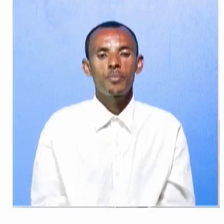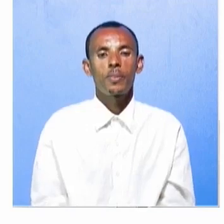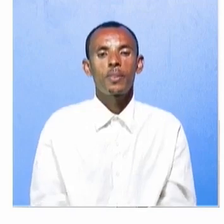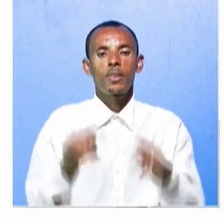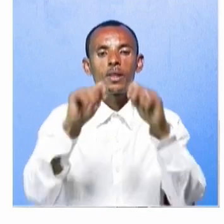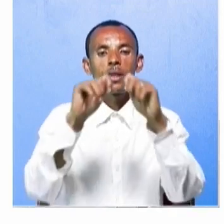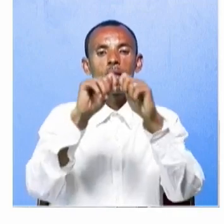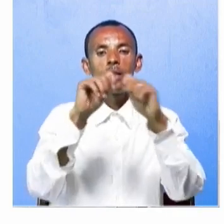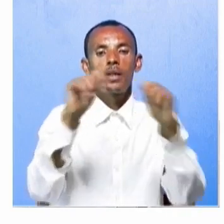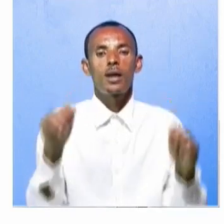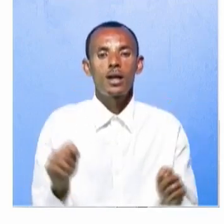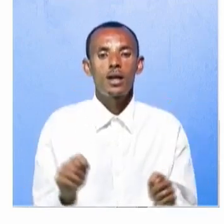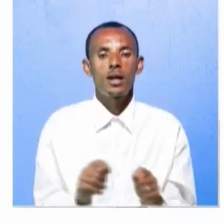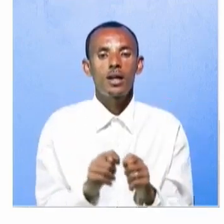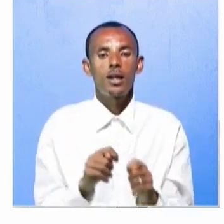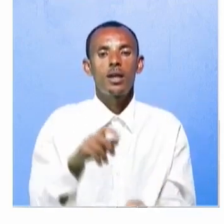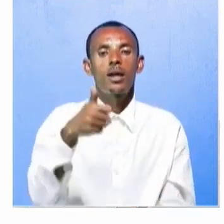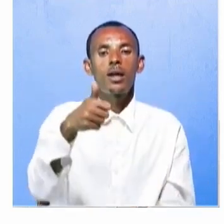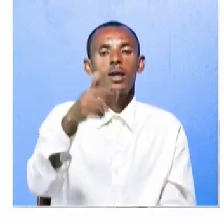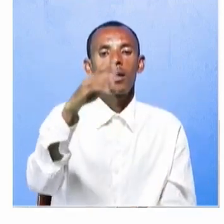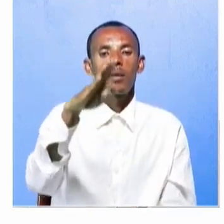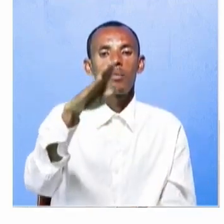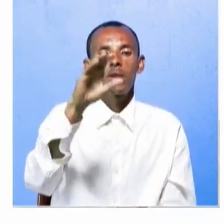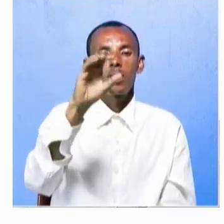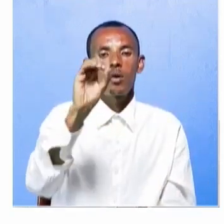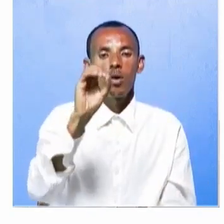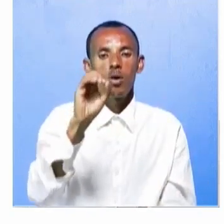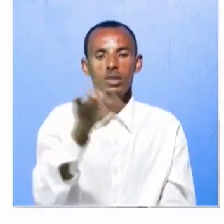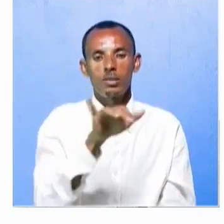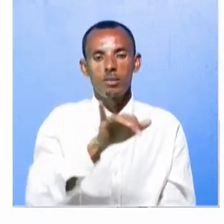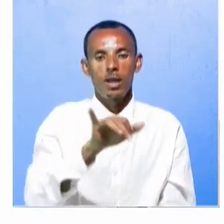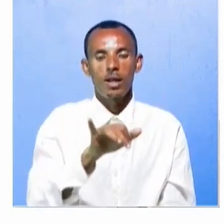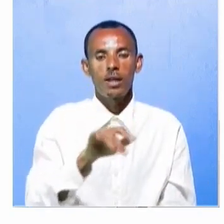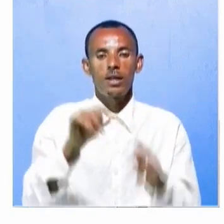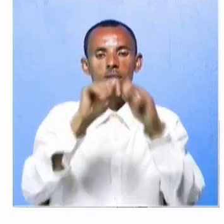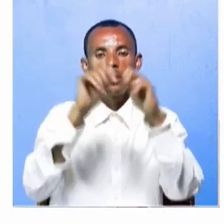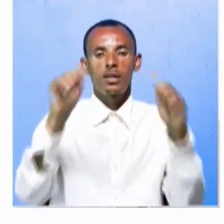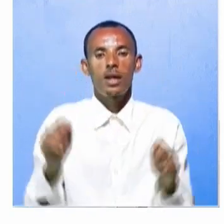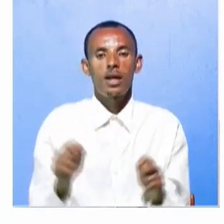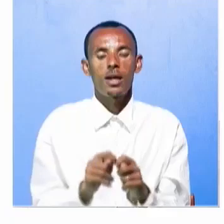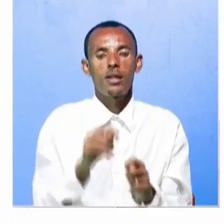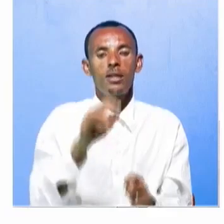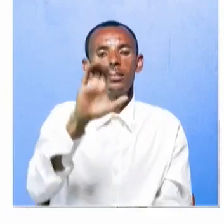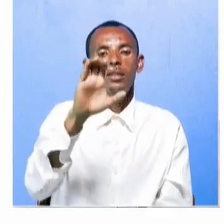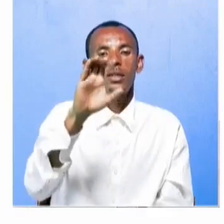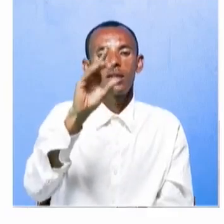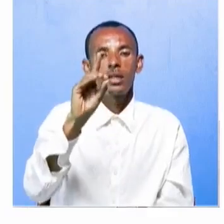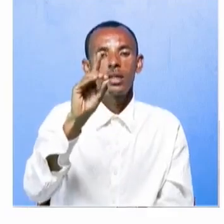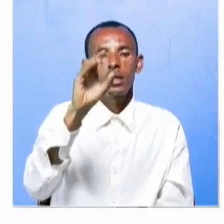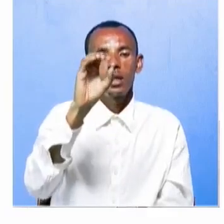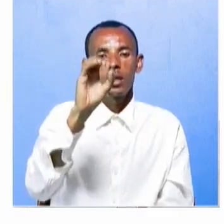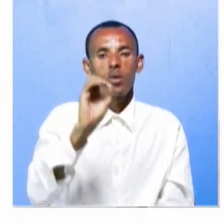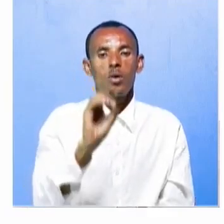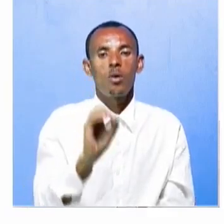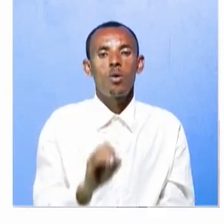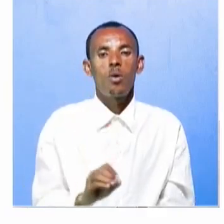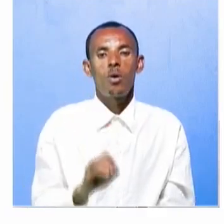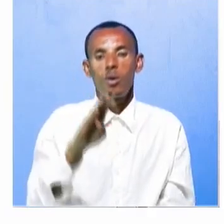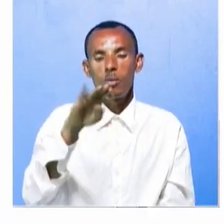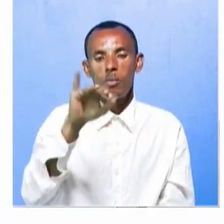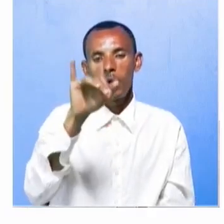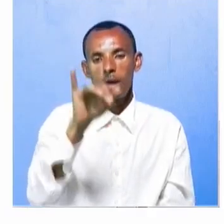triangle ABO is similar to triangle CDO by